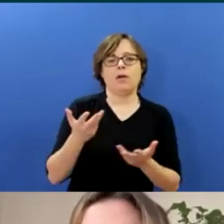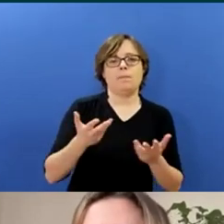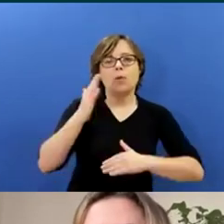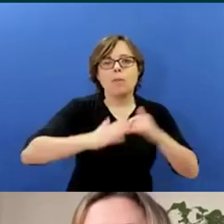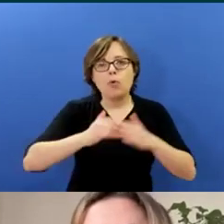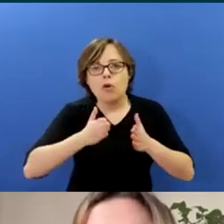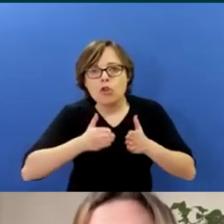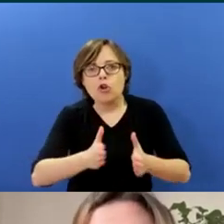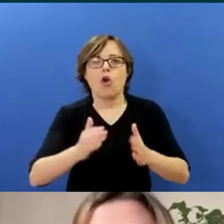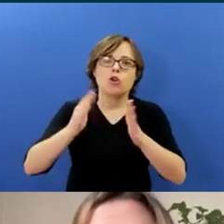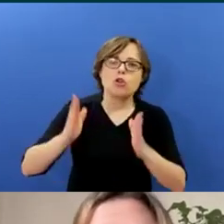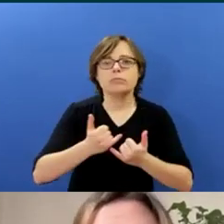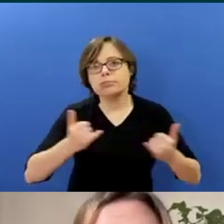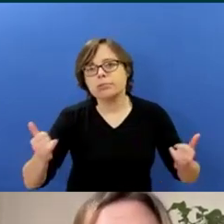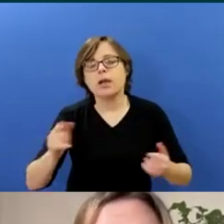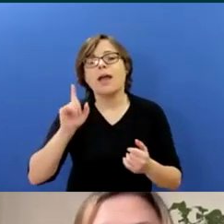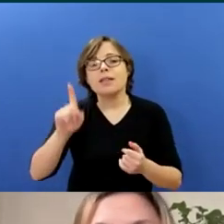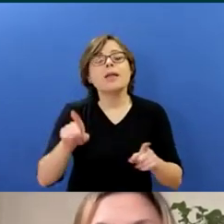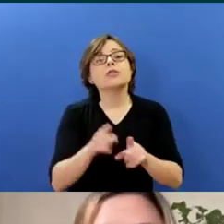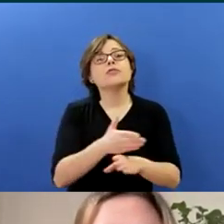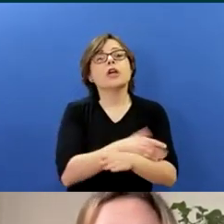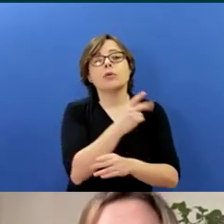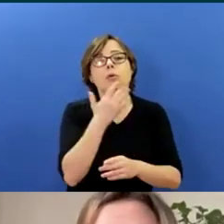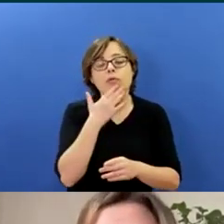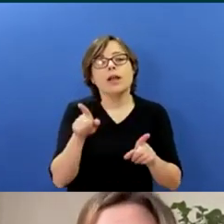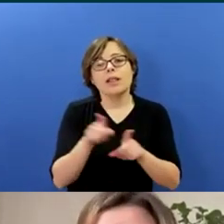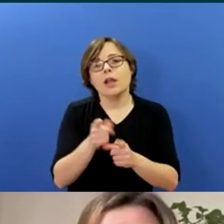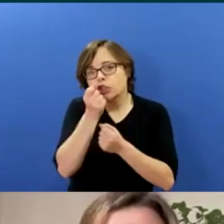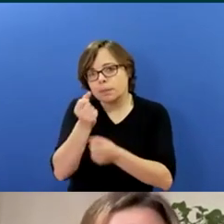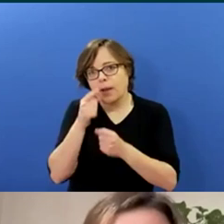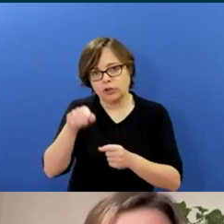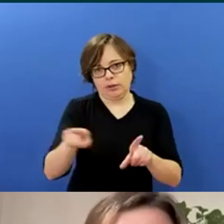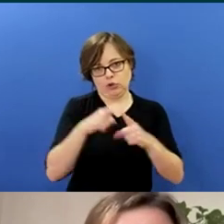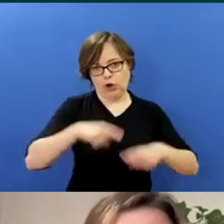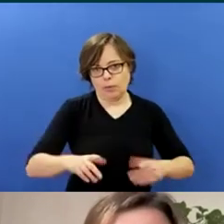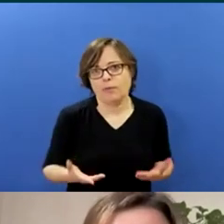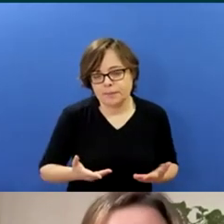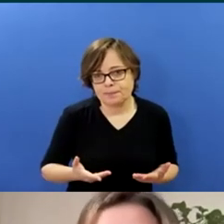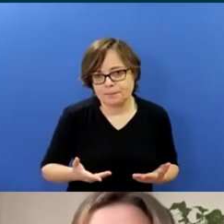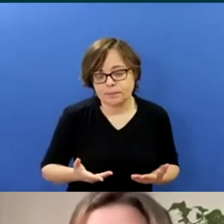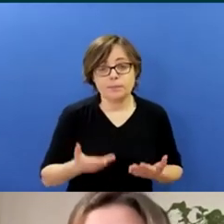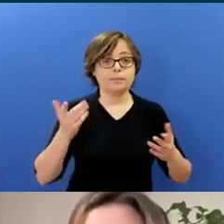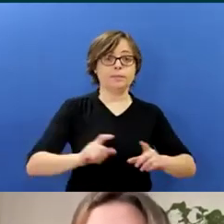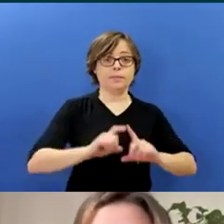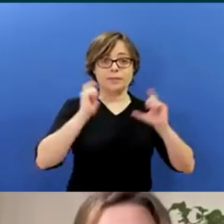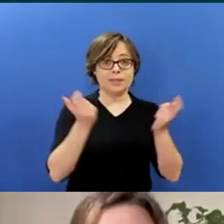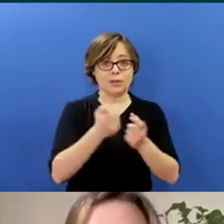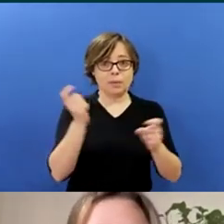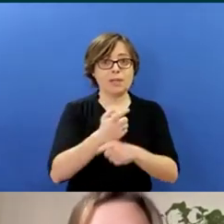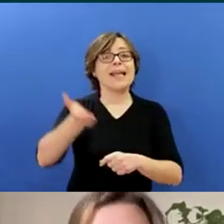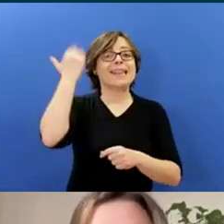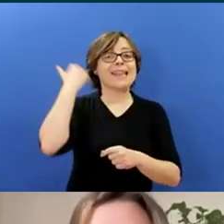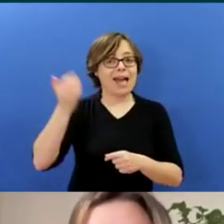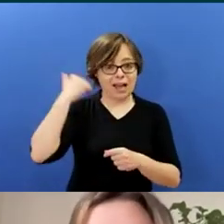management. Since the country has historically grown like a community of interest,